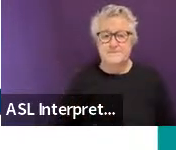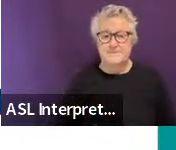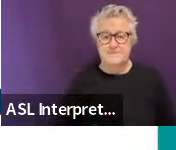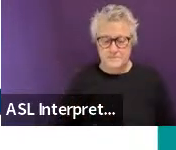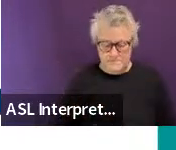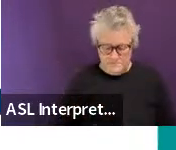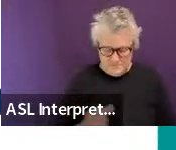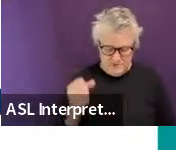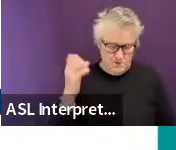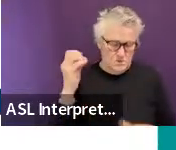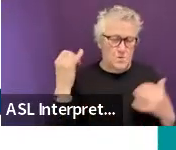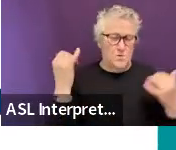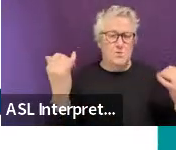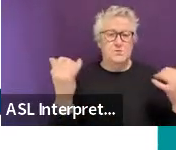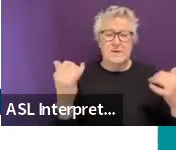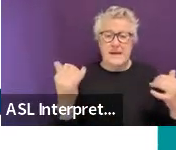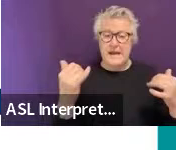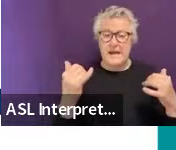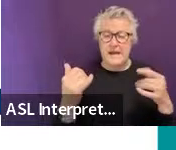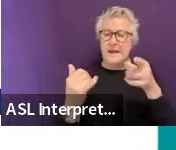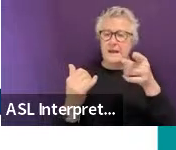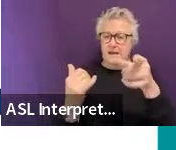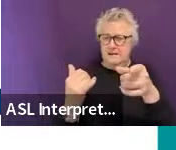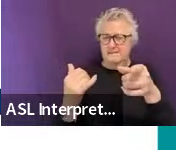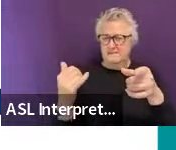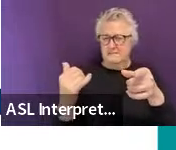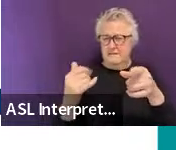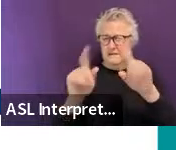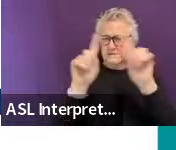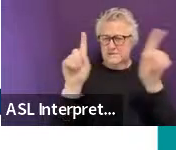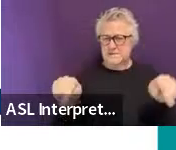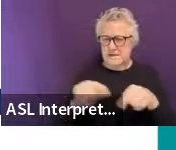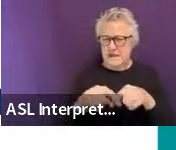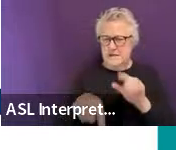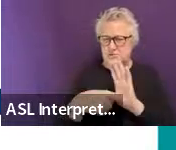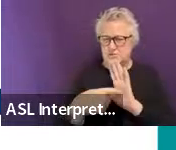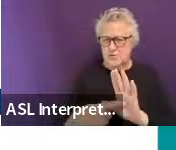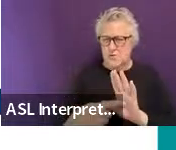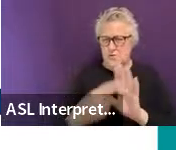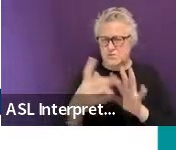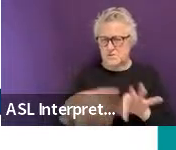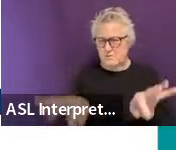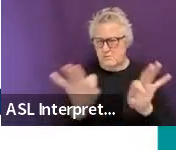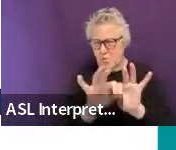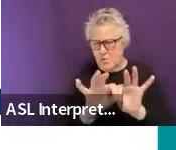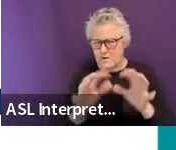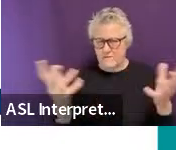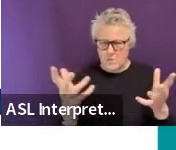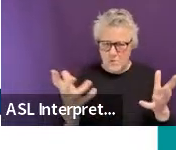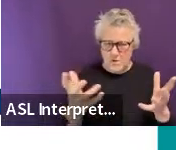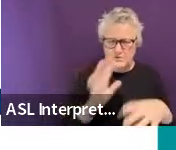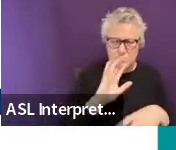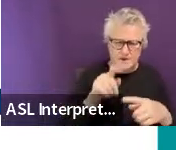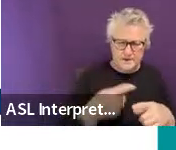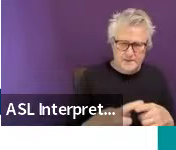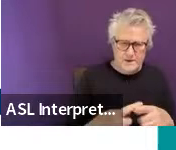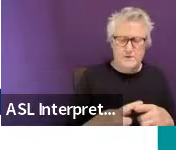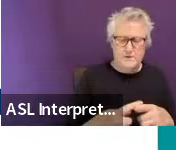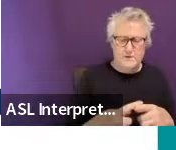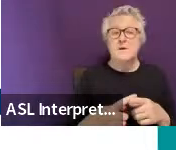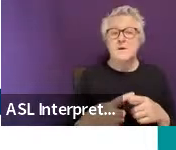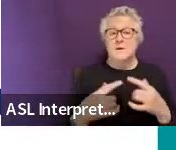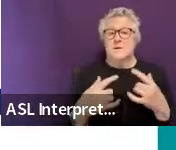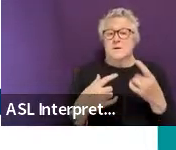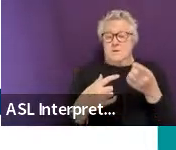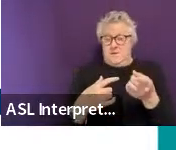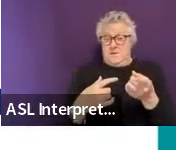So today, the image here kind of shows you an example of context of our program area. The conversation we're focused on today is the number of auxiliary